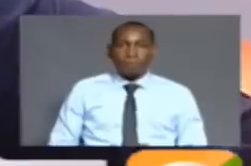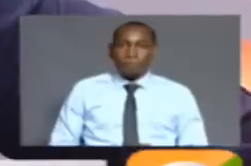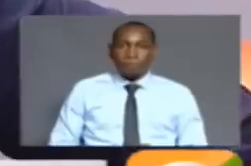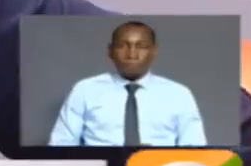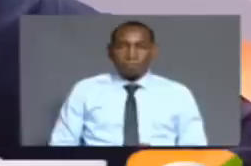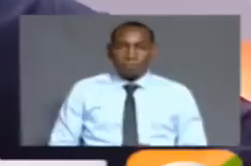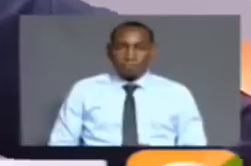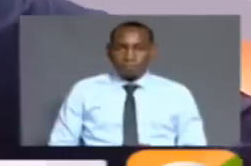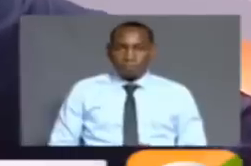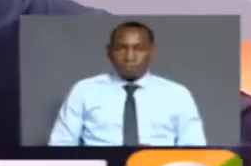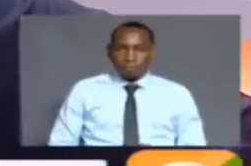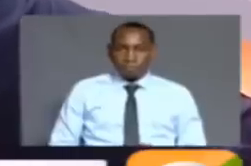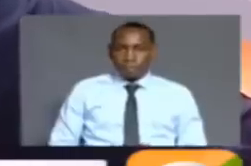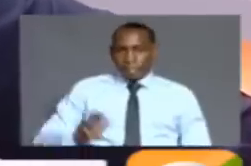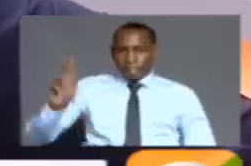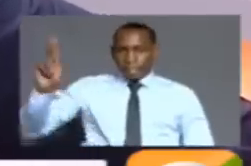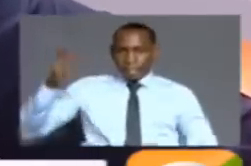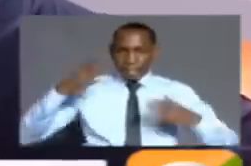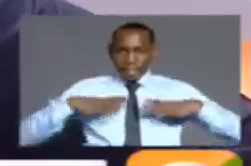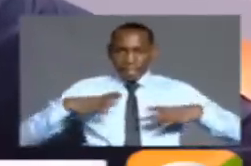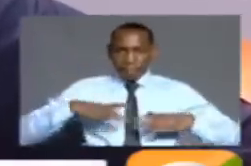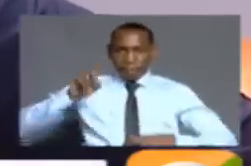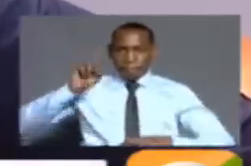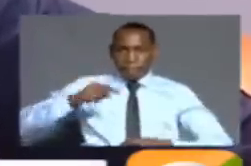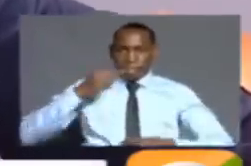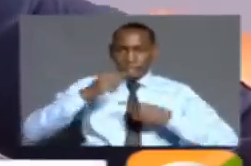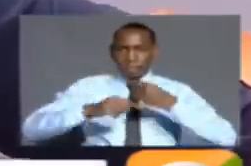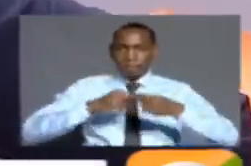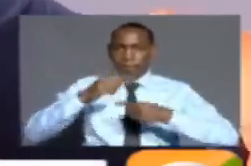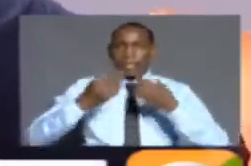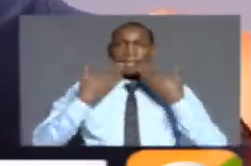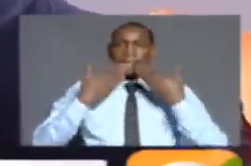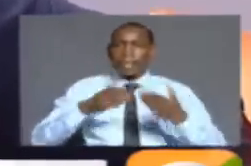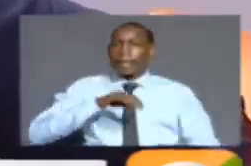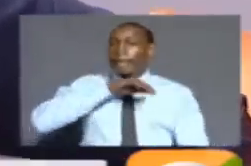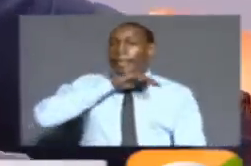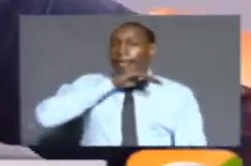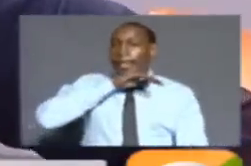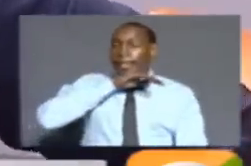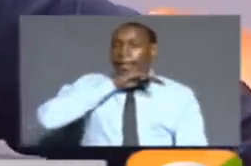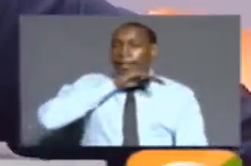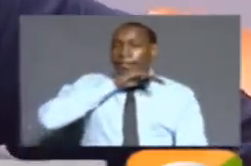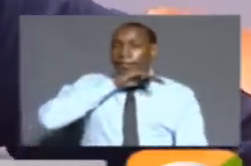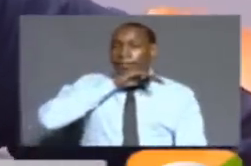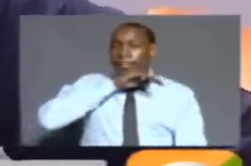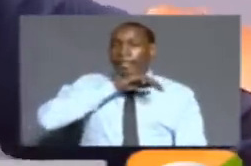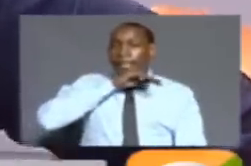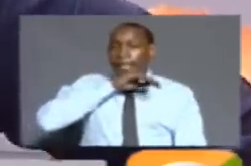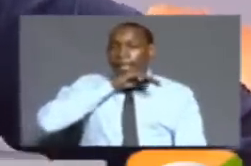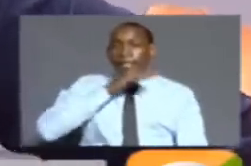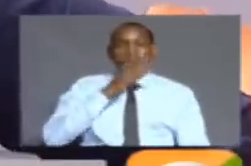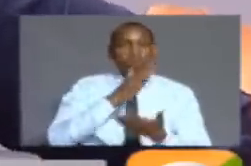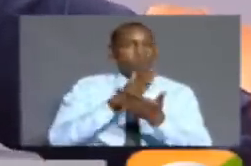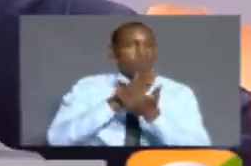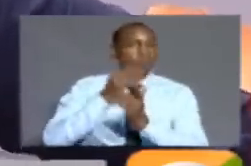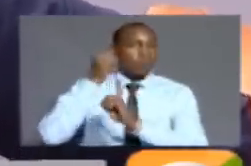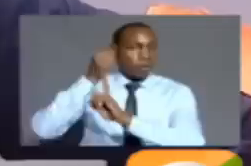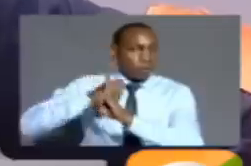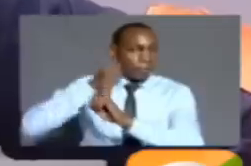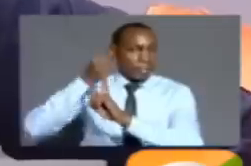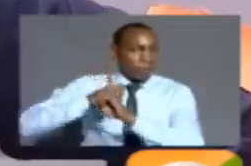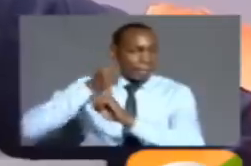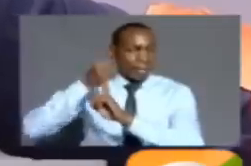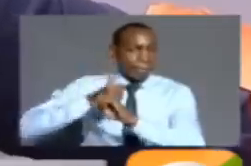this. Kenyans must always thank Raila Amolo Odinga. This is a person who has